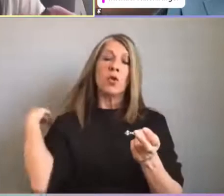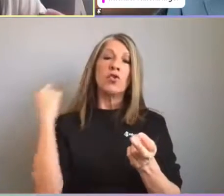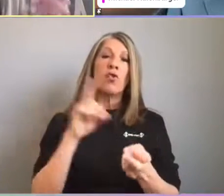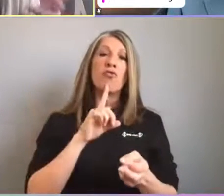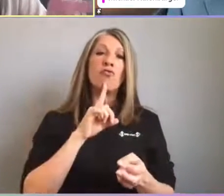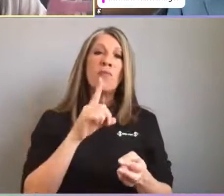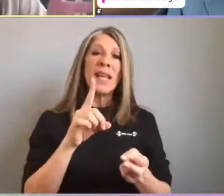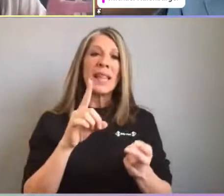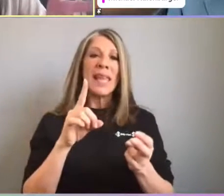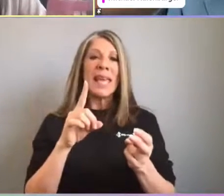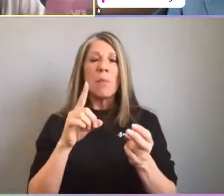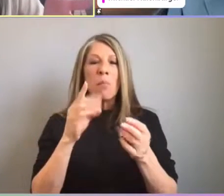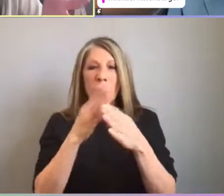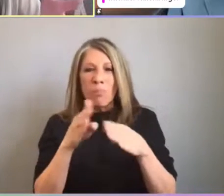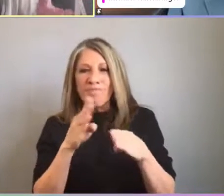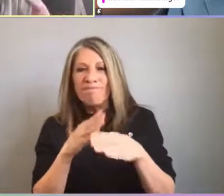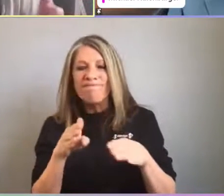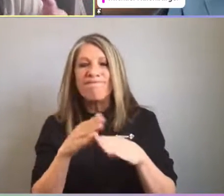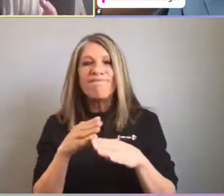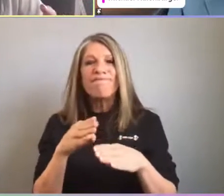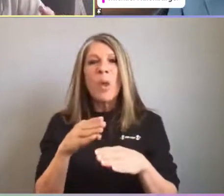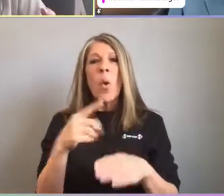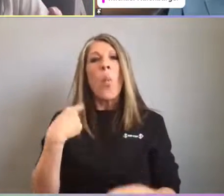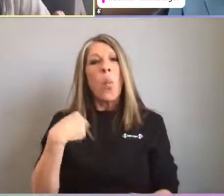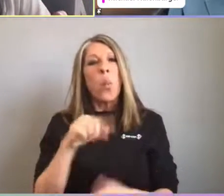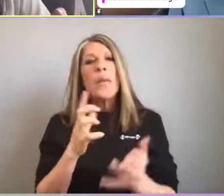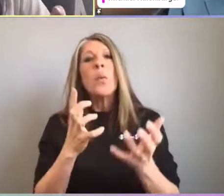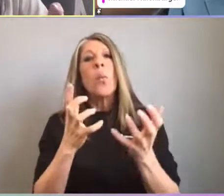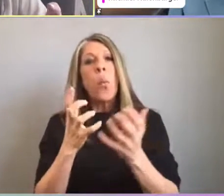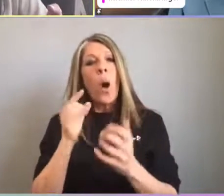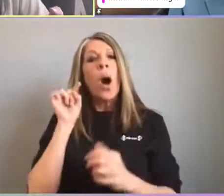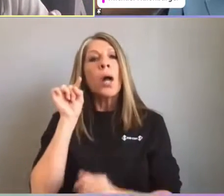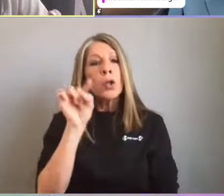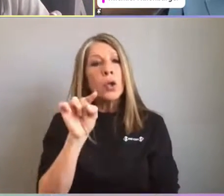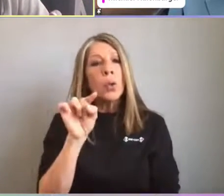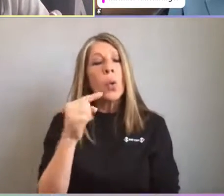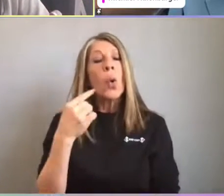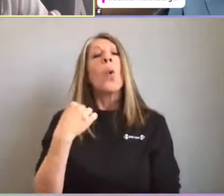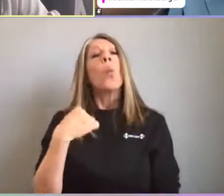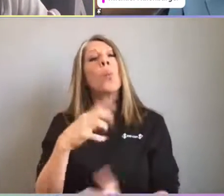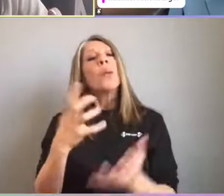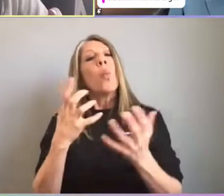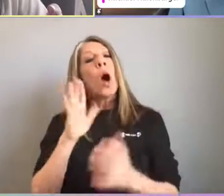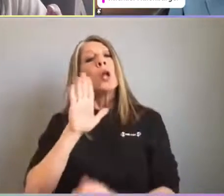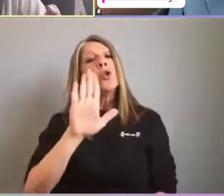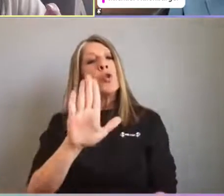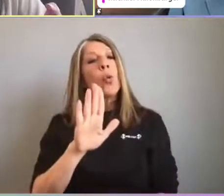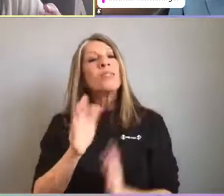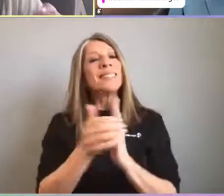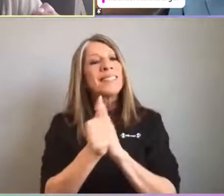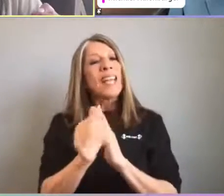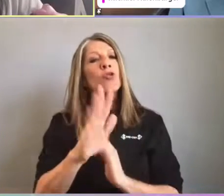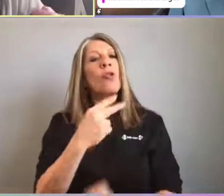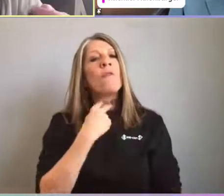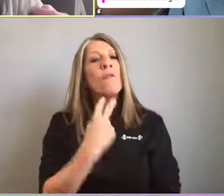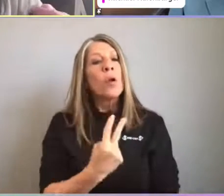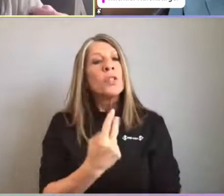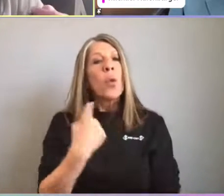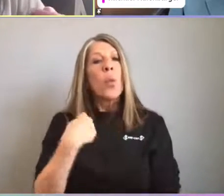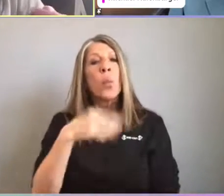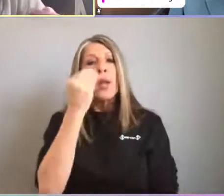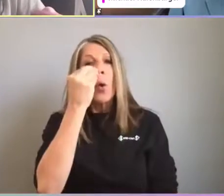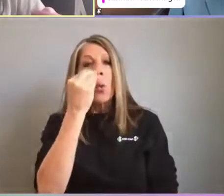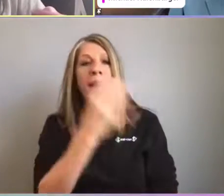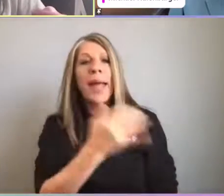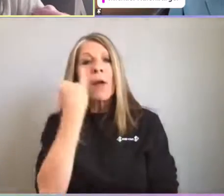down some of the, hey, we want you, we want your skills, we want your voices. We don't care if